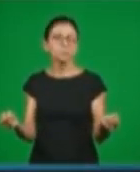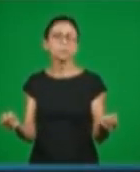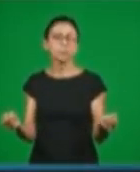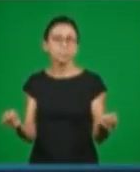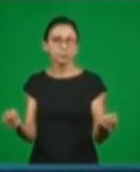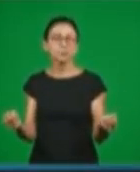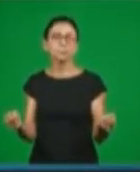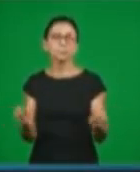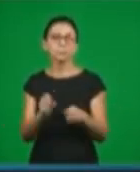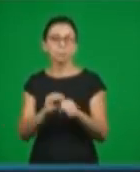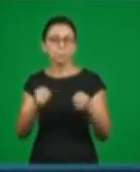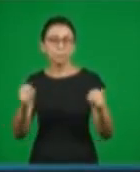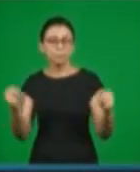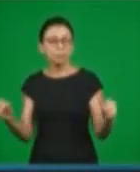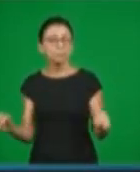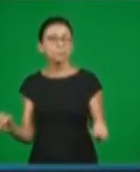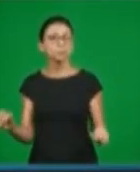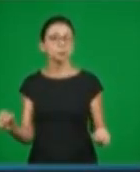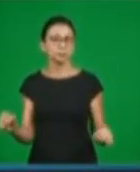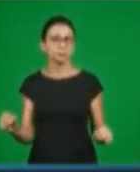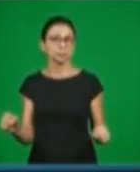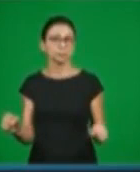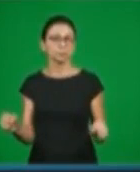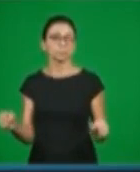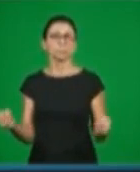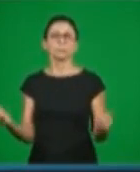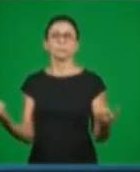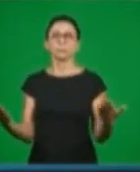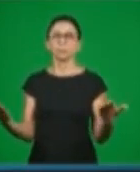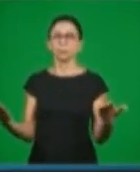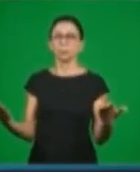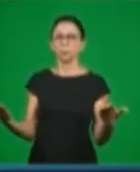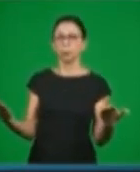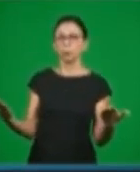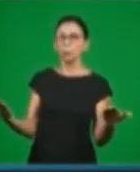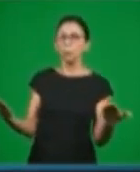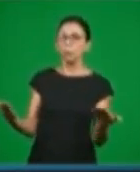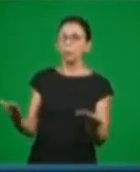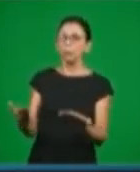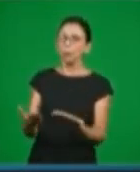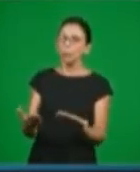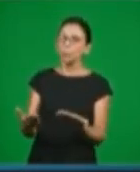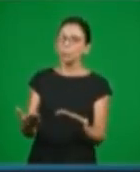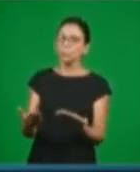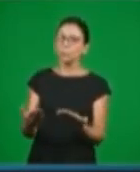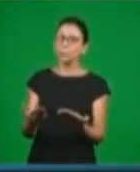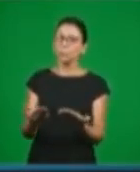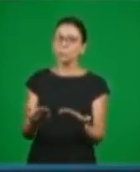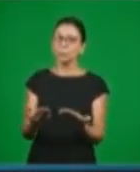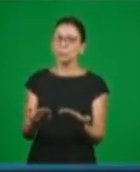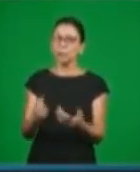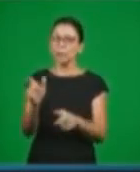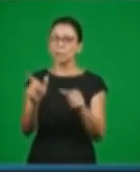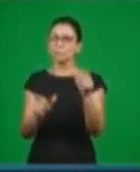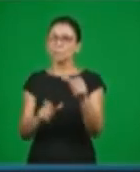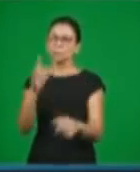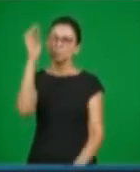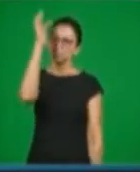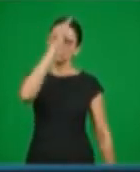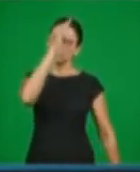is, the work is great and it's extensive. And we are separated far from one to another on the